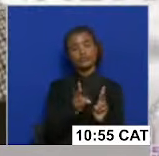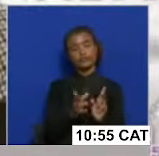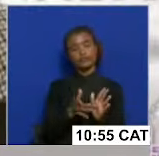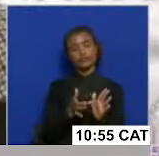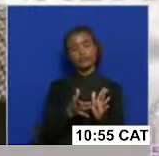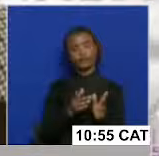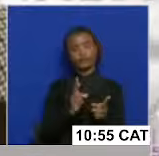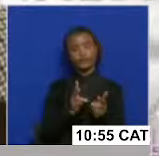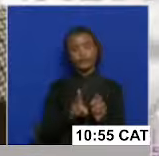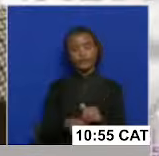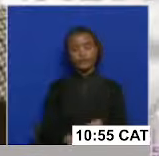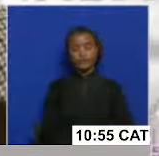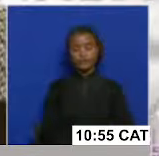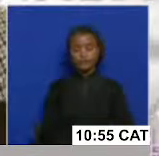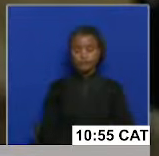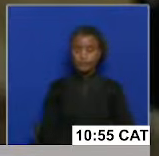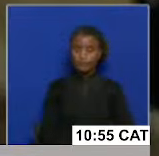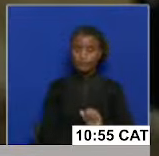Okay. Thank you.